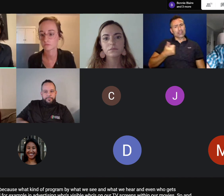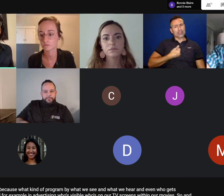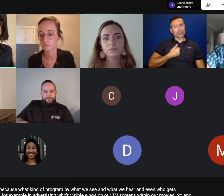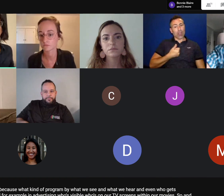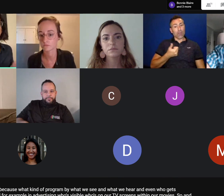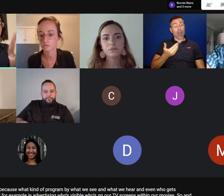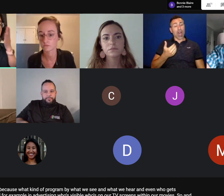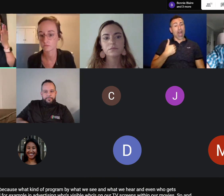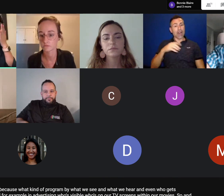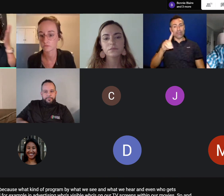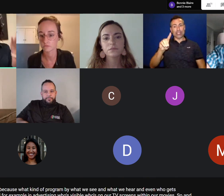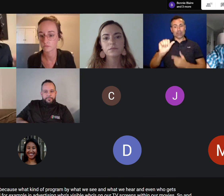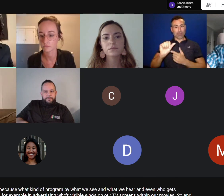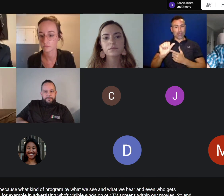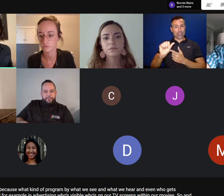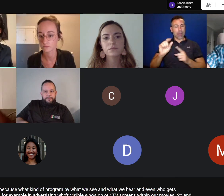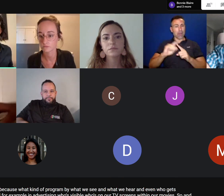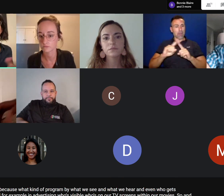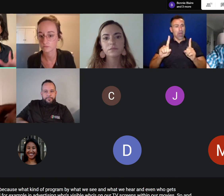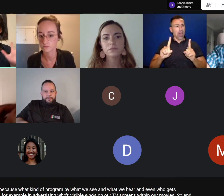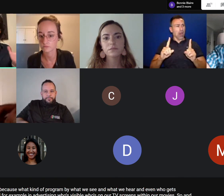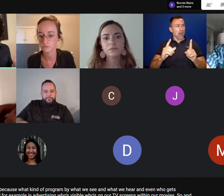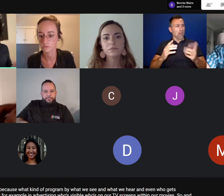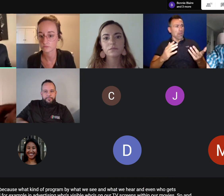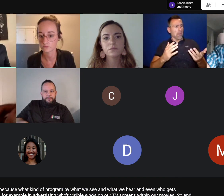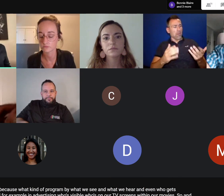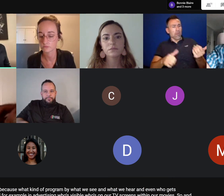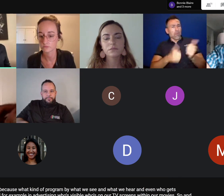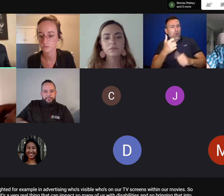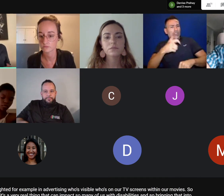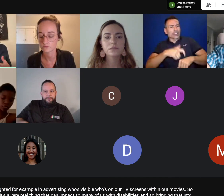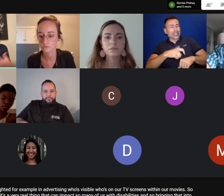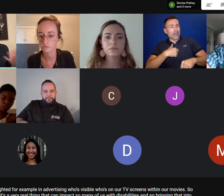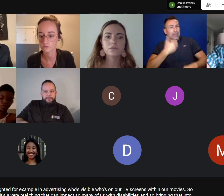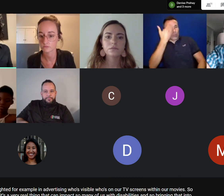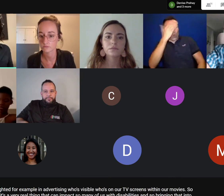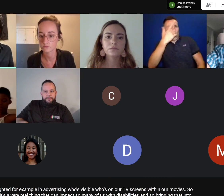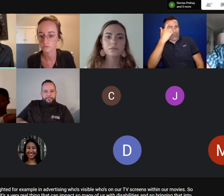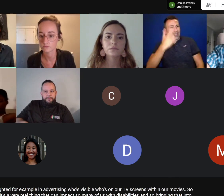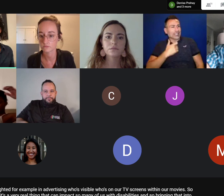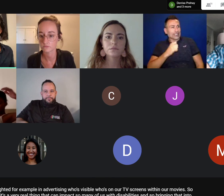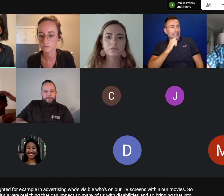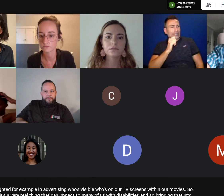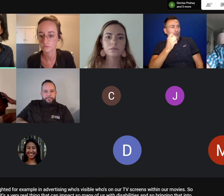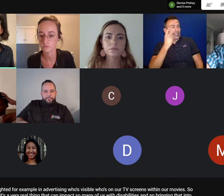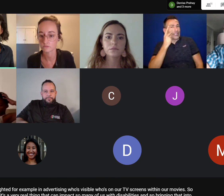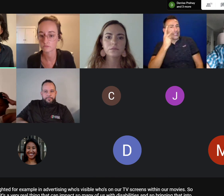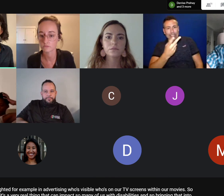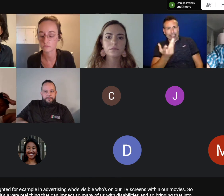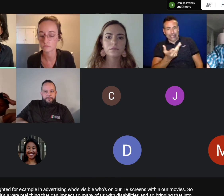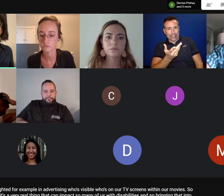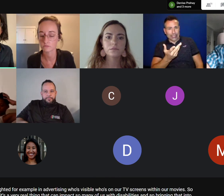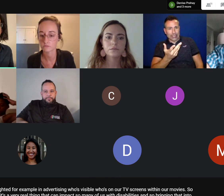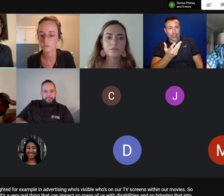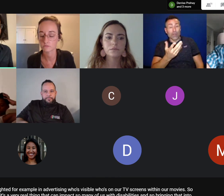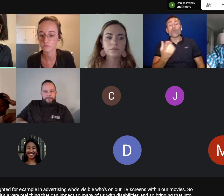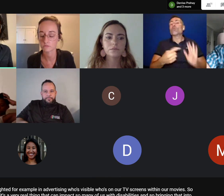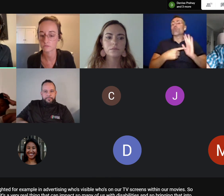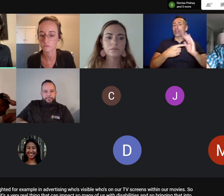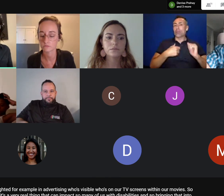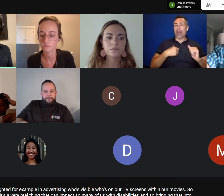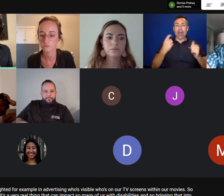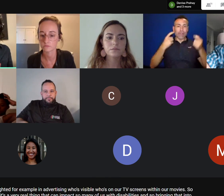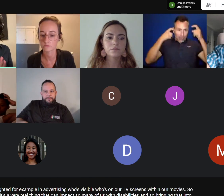wearing my hair down, people might not see my hearing aids, or I'm not using my blind cane in that moment, there could be no awareness or understanding that I